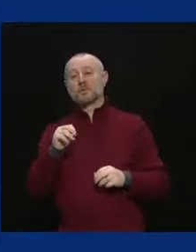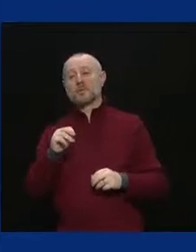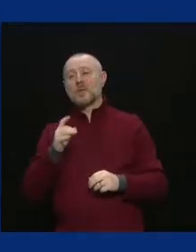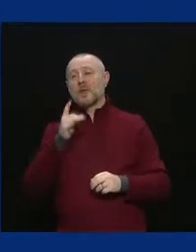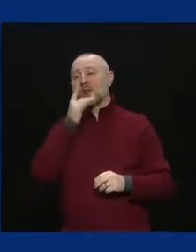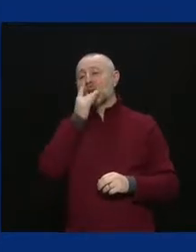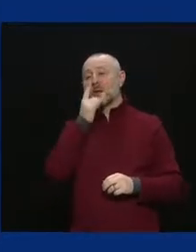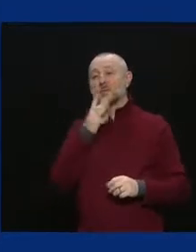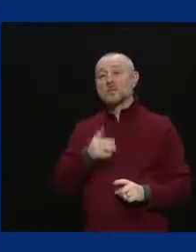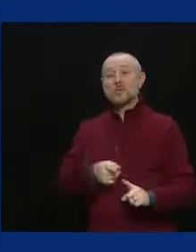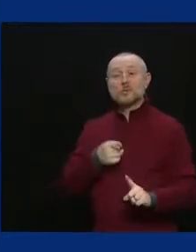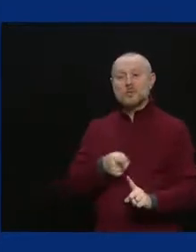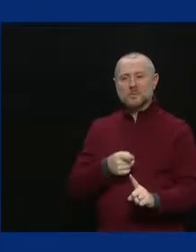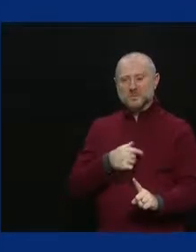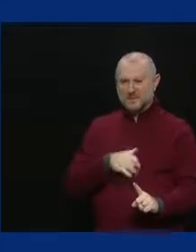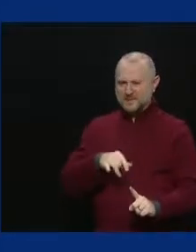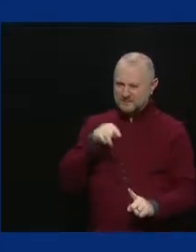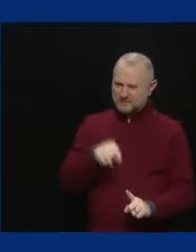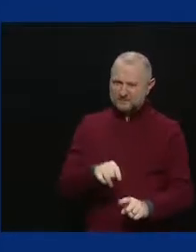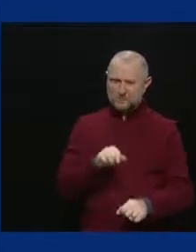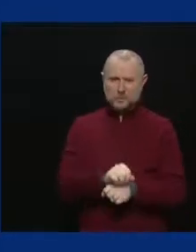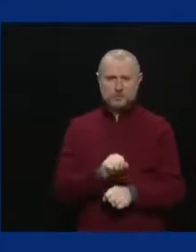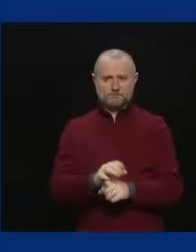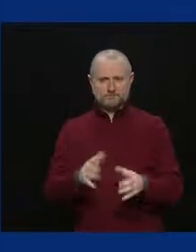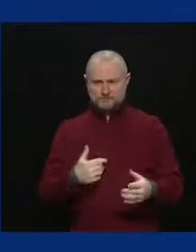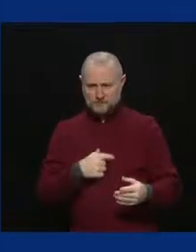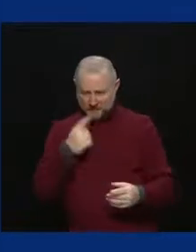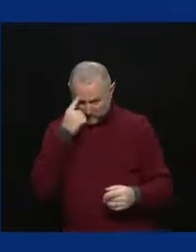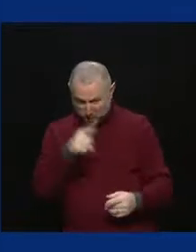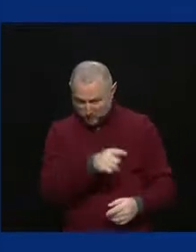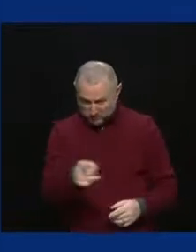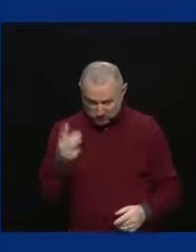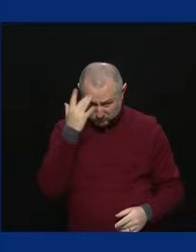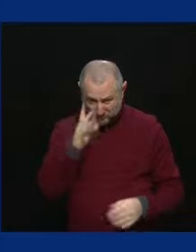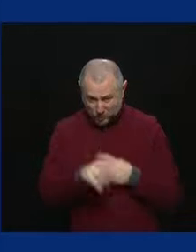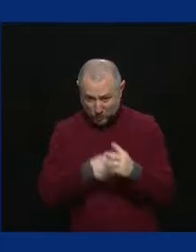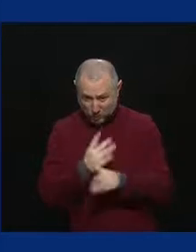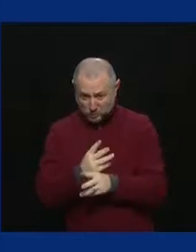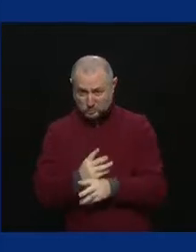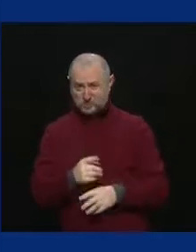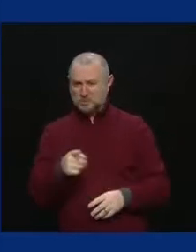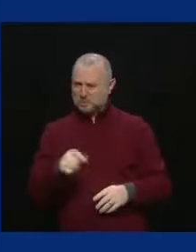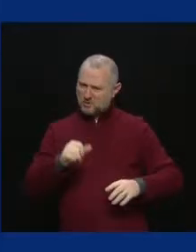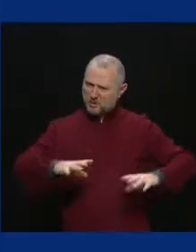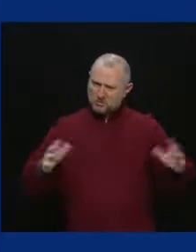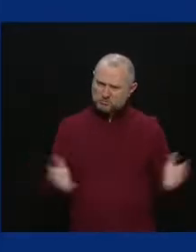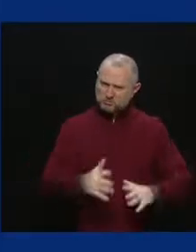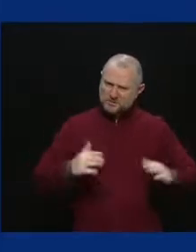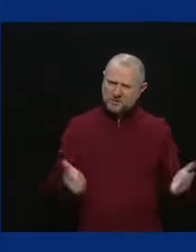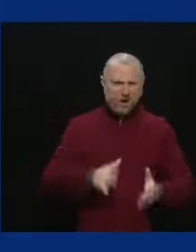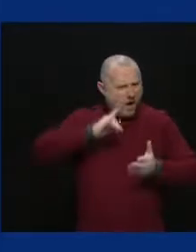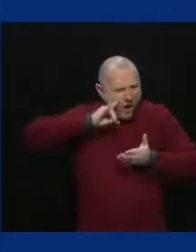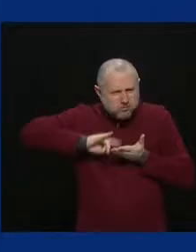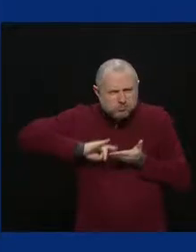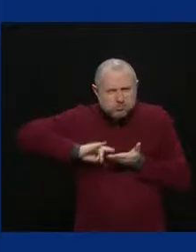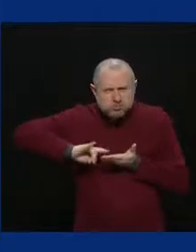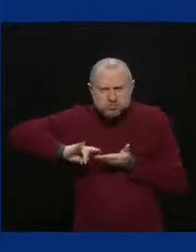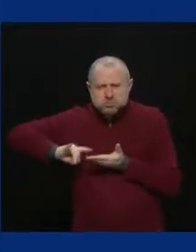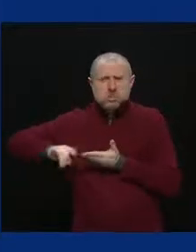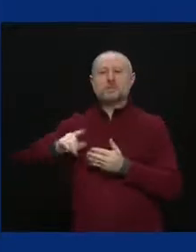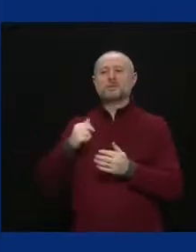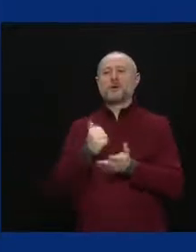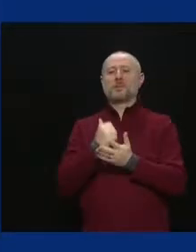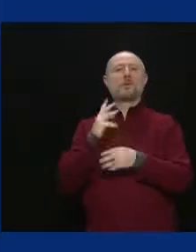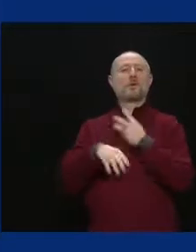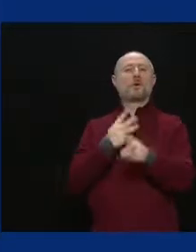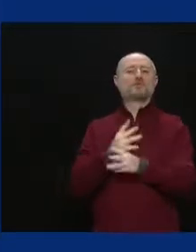at the forefront. The individuals, the smartest people on the planet who gather here at Brookhaven, you've made a difference. And I want